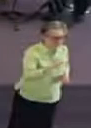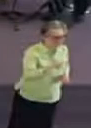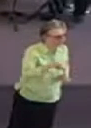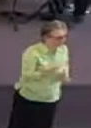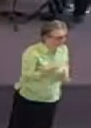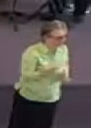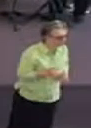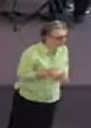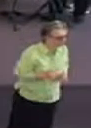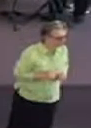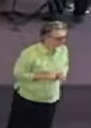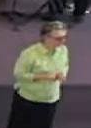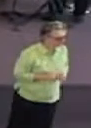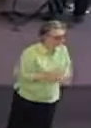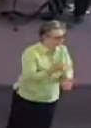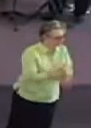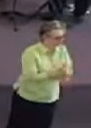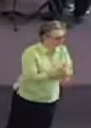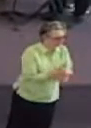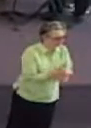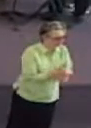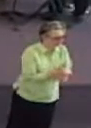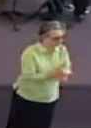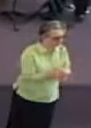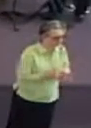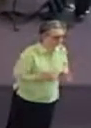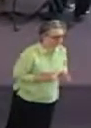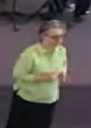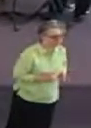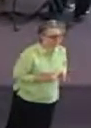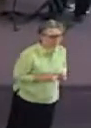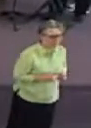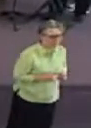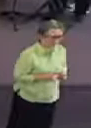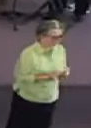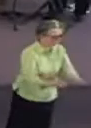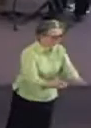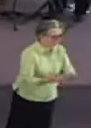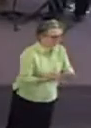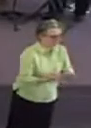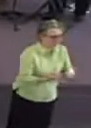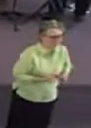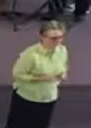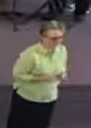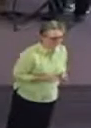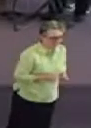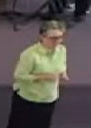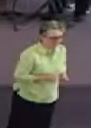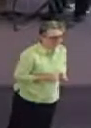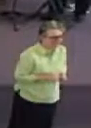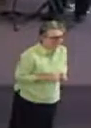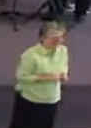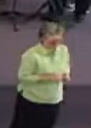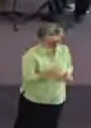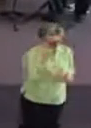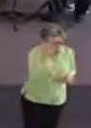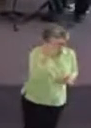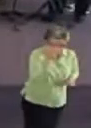world, especially St. Joseph, to come to be a part of the kingdom of God. Amen. That they may